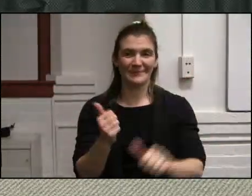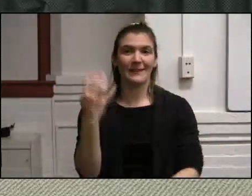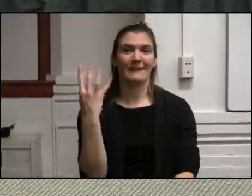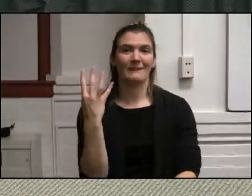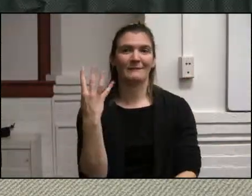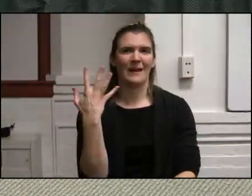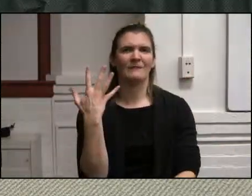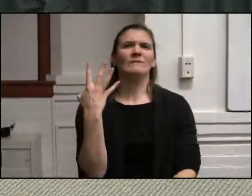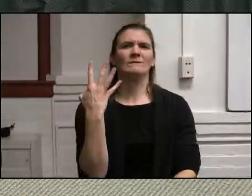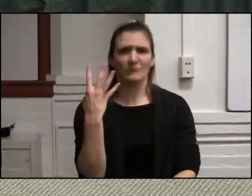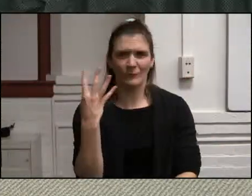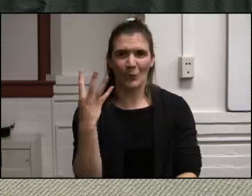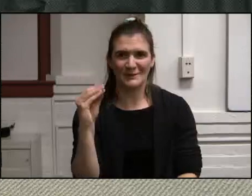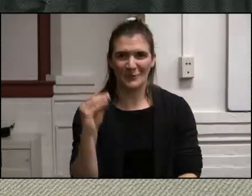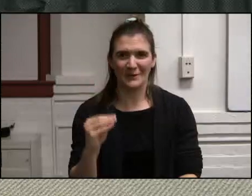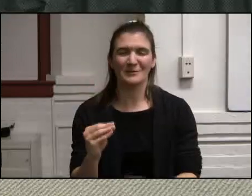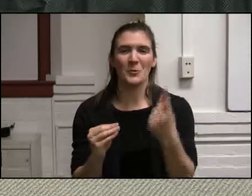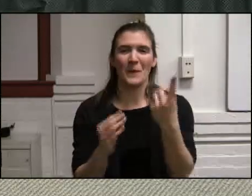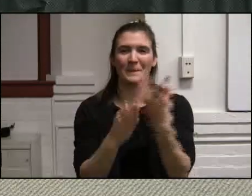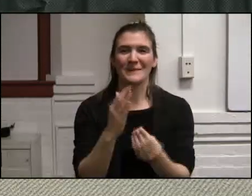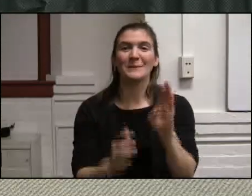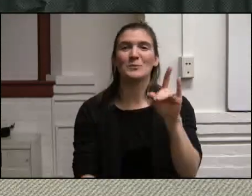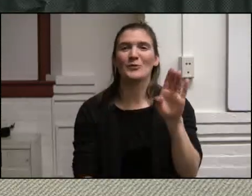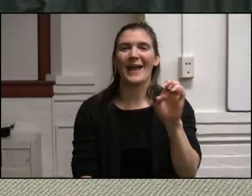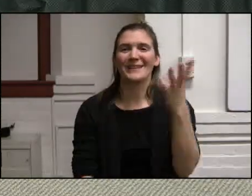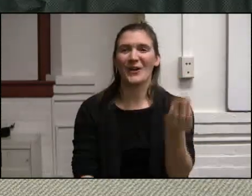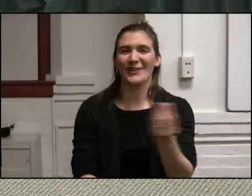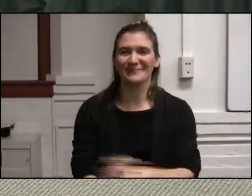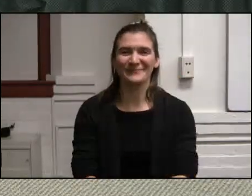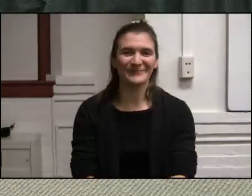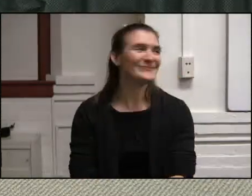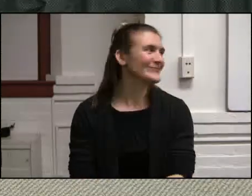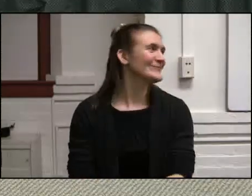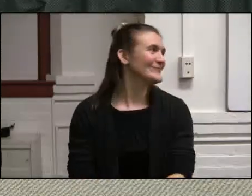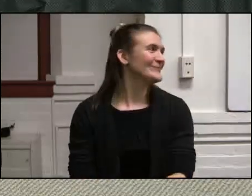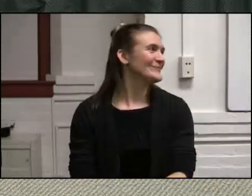that's 5-4-0. We are missing one today.